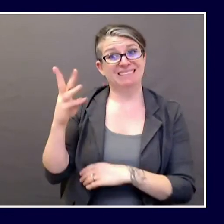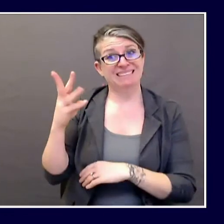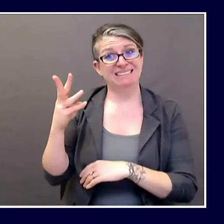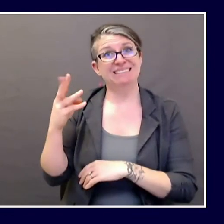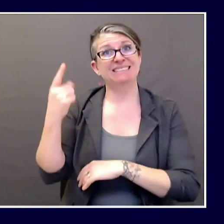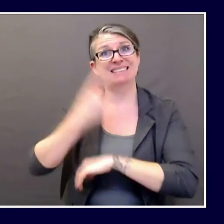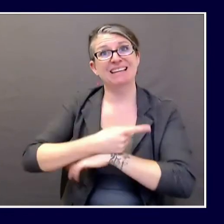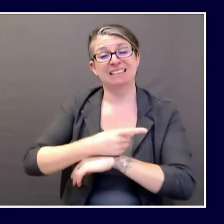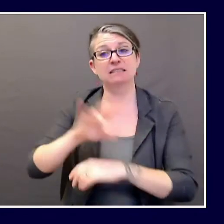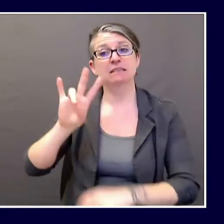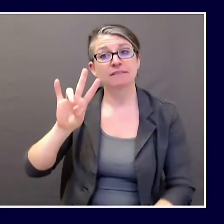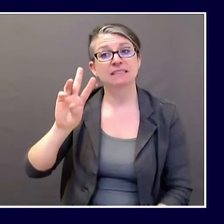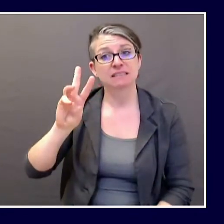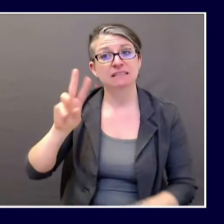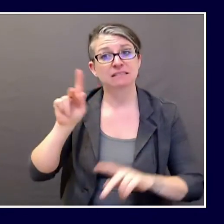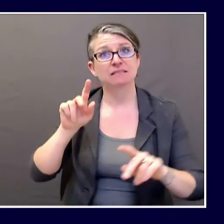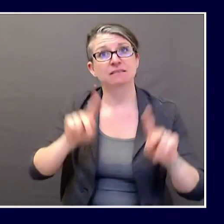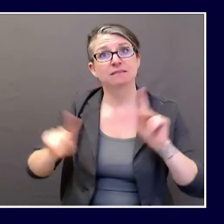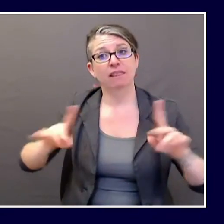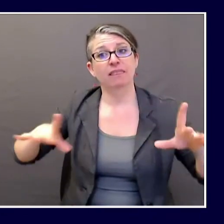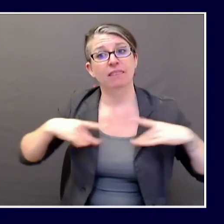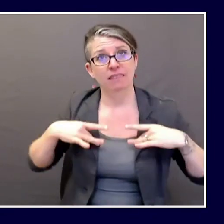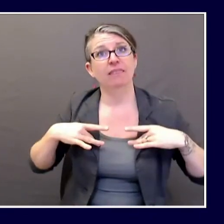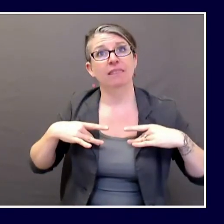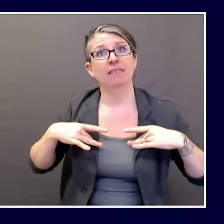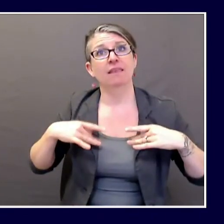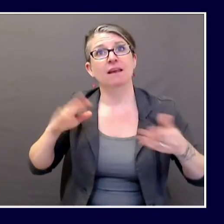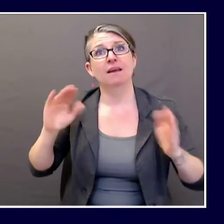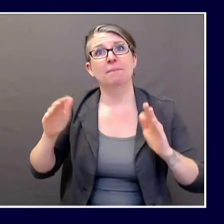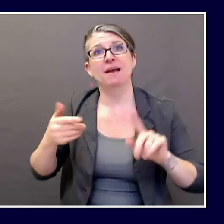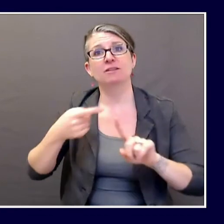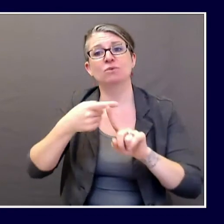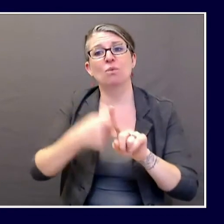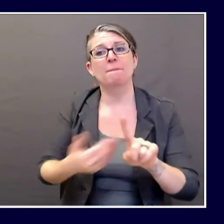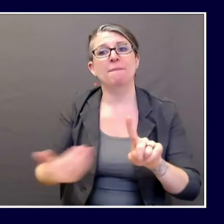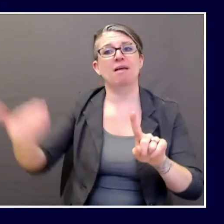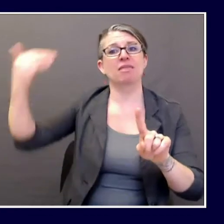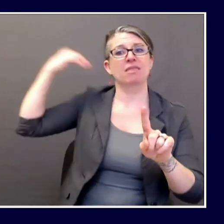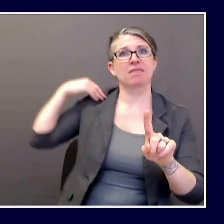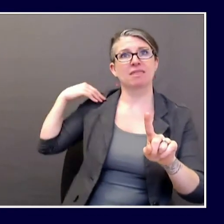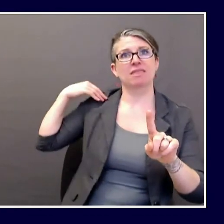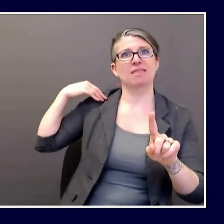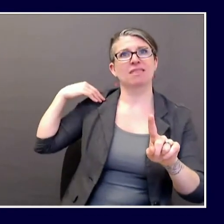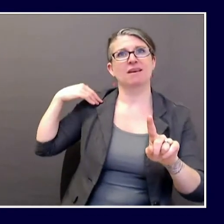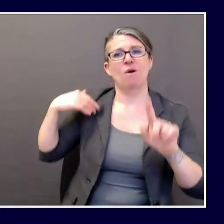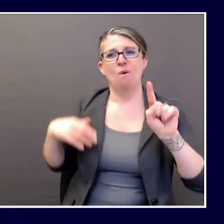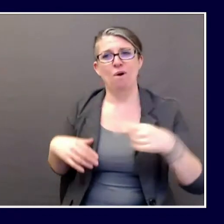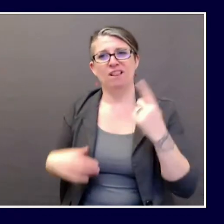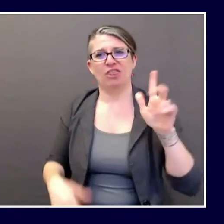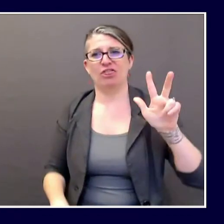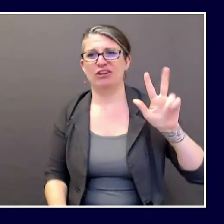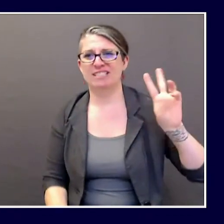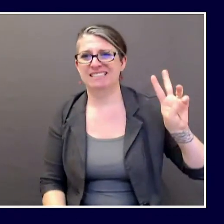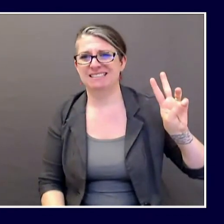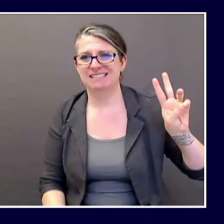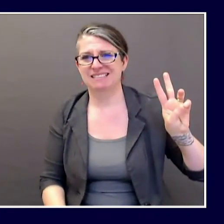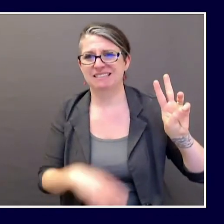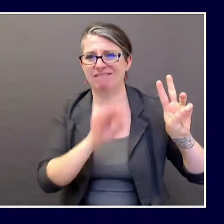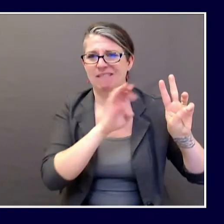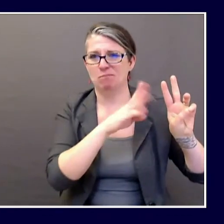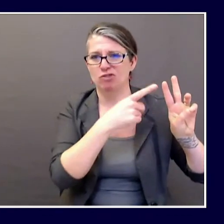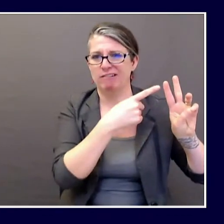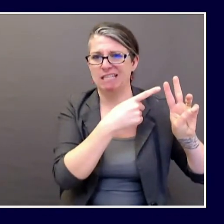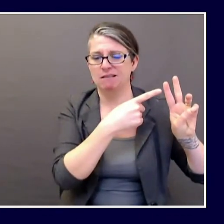it's 40 more cases over a 16-day period. So it's about 3 or so, 2 to 3